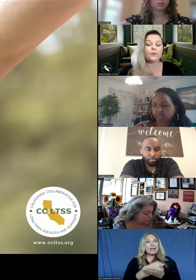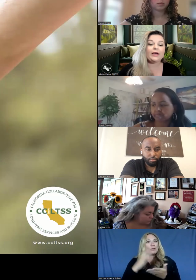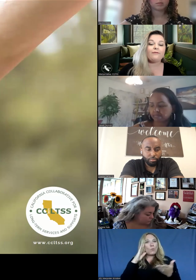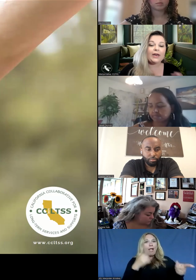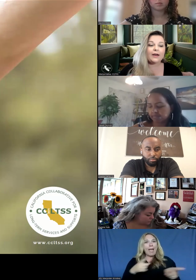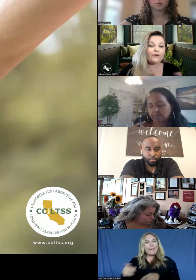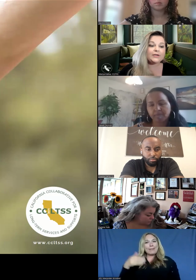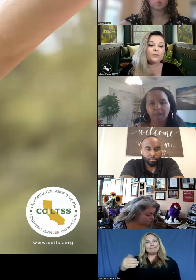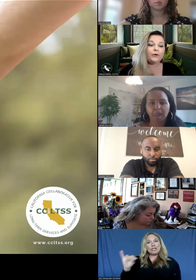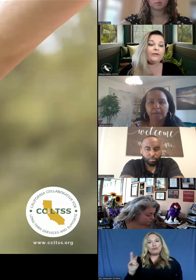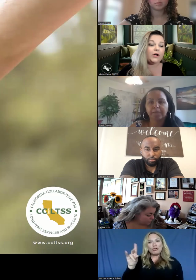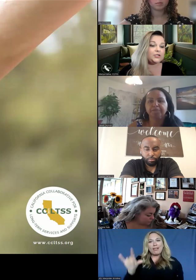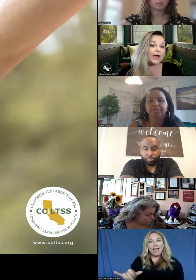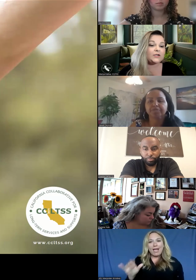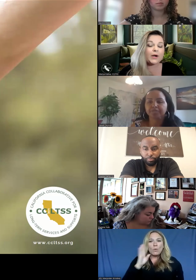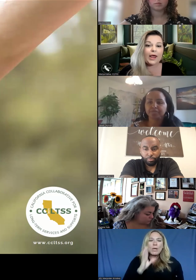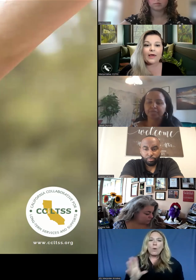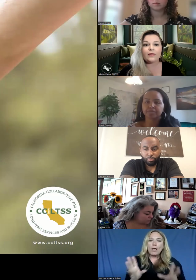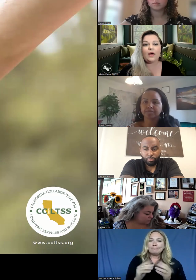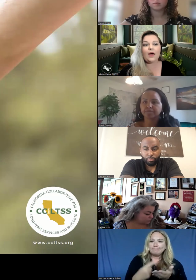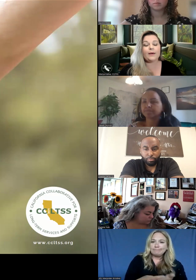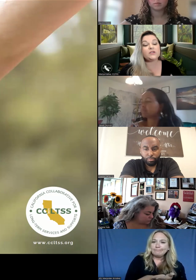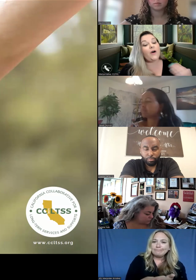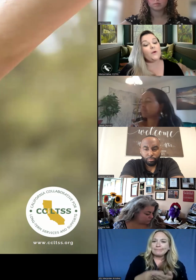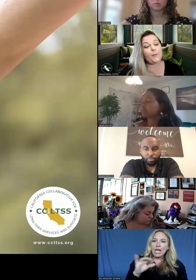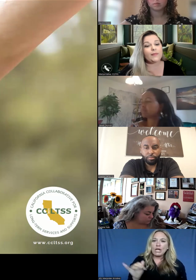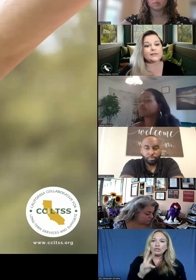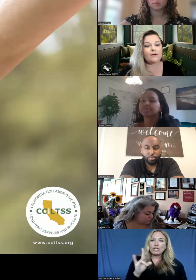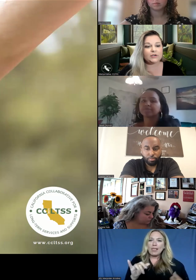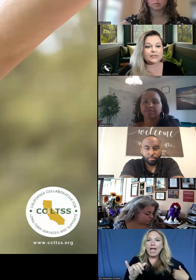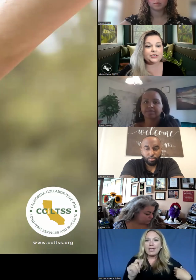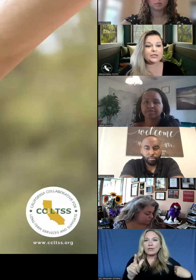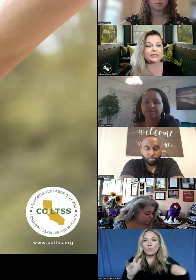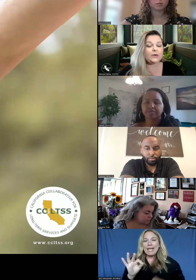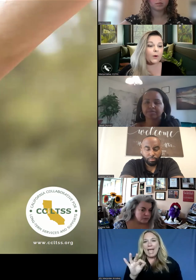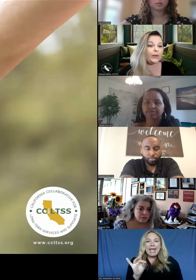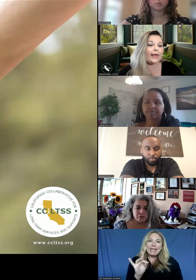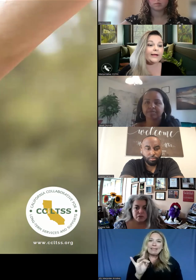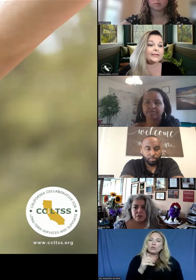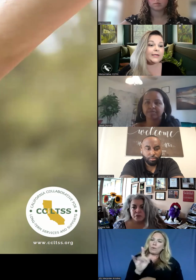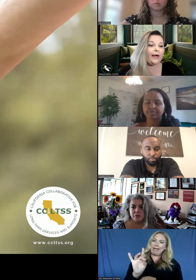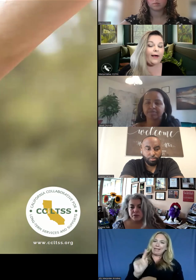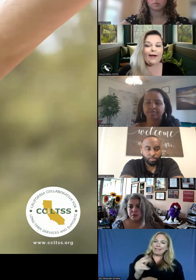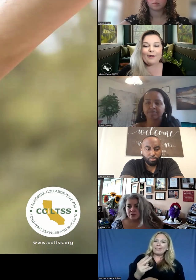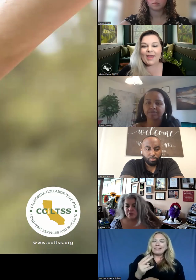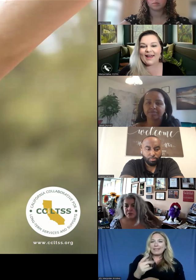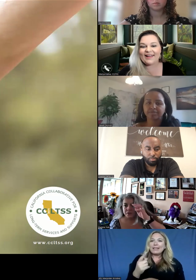we'll sort of reconvene another debrief on July 28th to follow up on this conversation and see where we